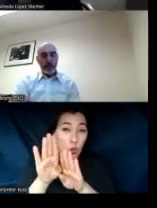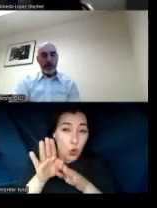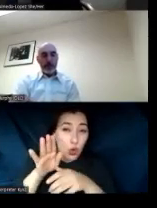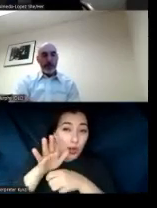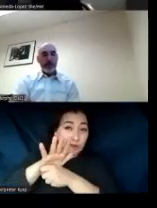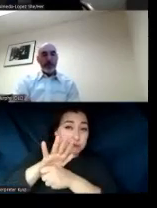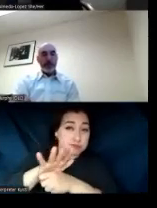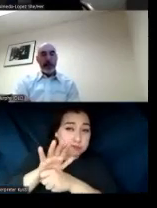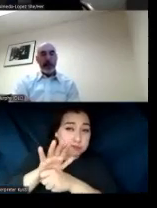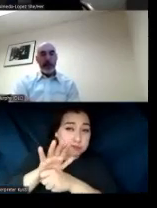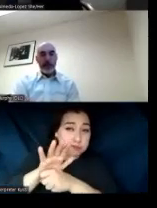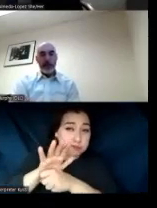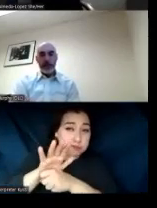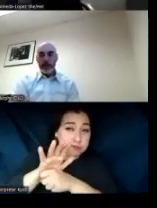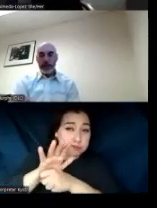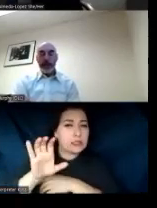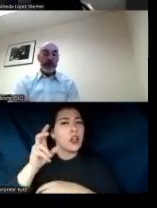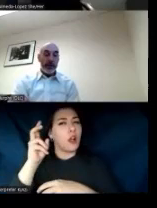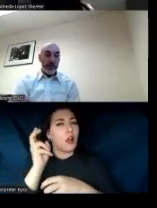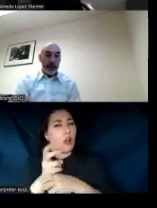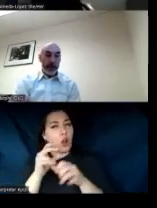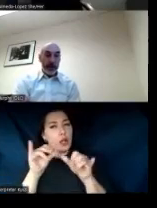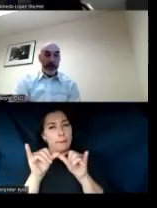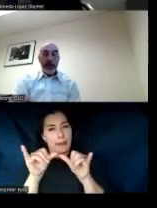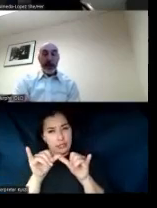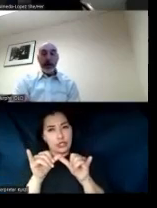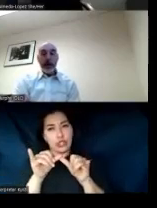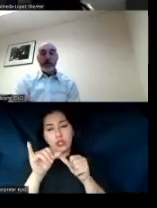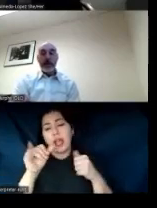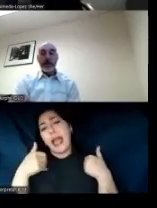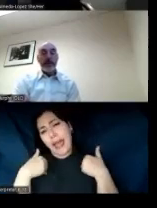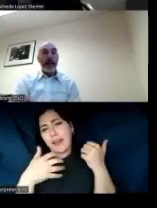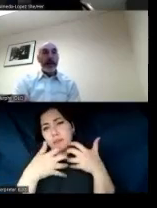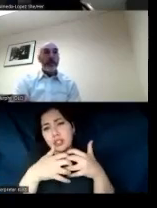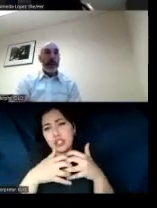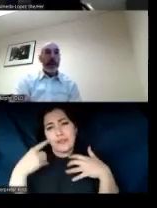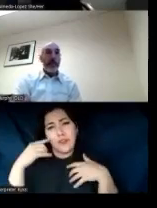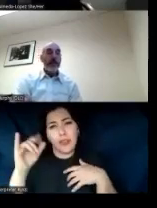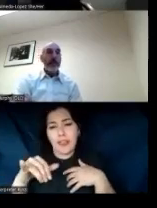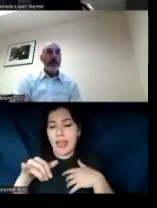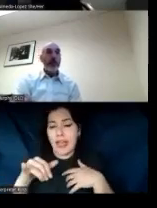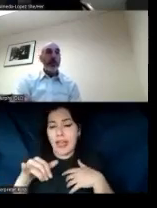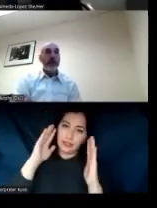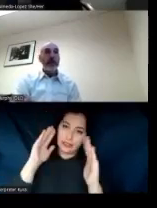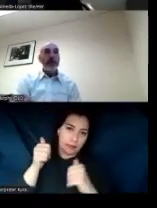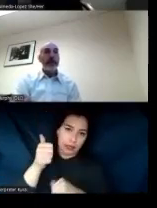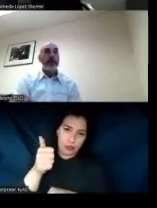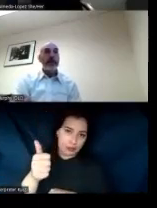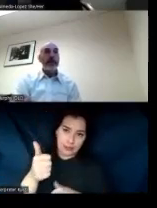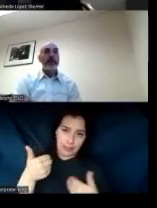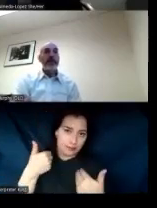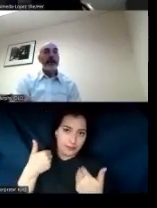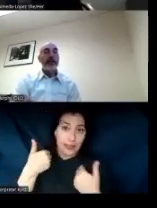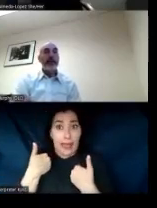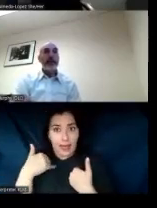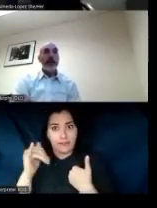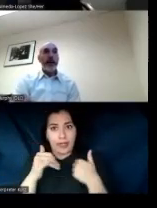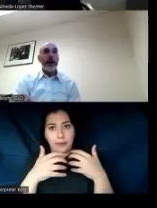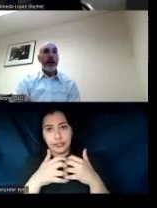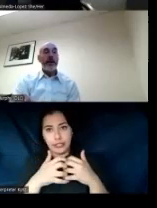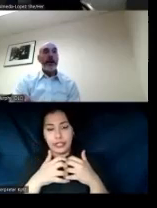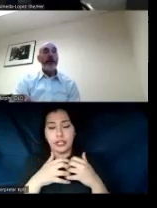We don't expect you to have one. If you do, it's great. Generally 5 pounds of force is the